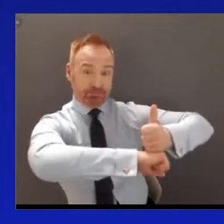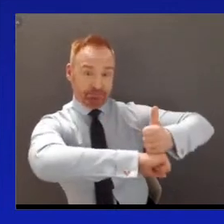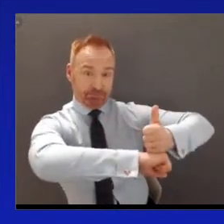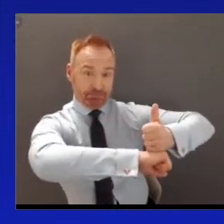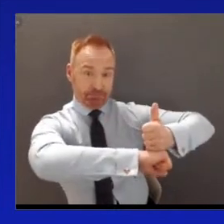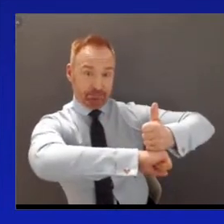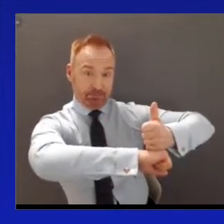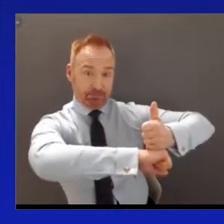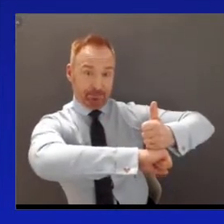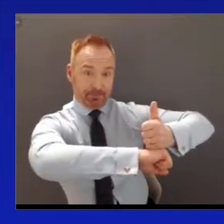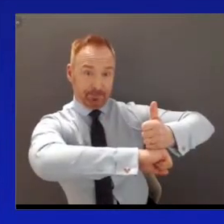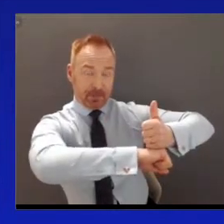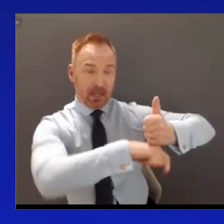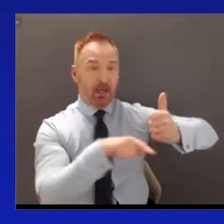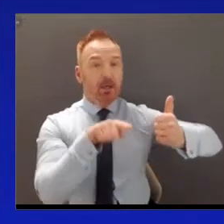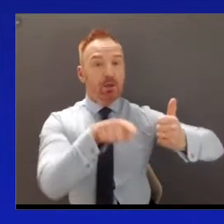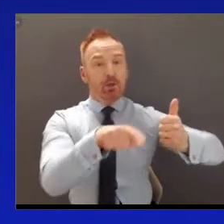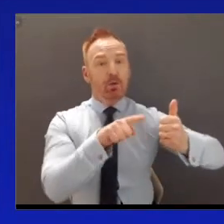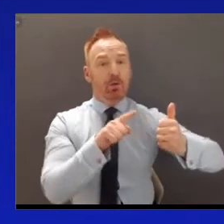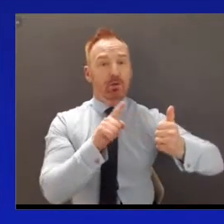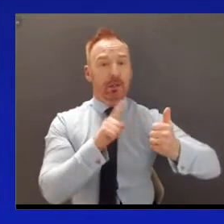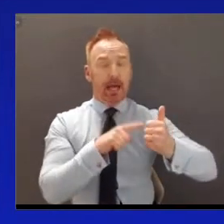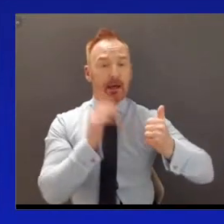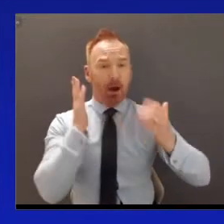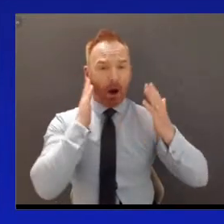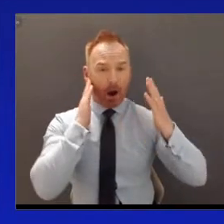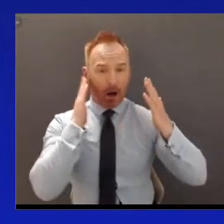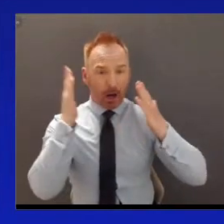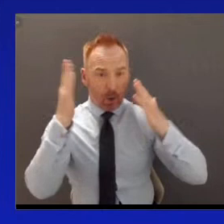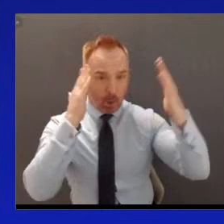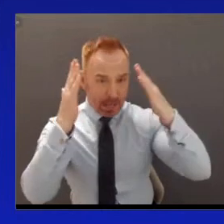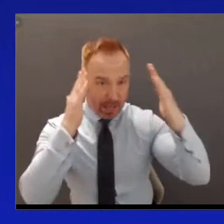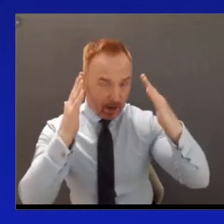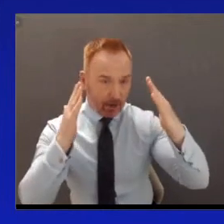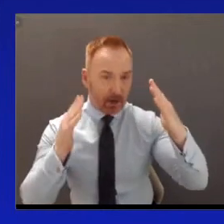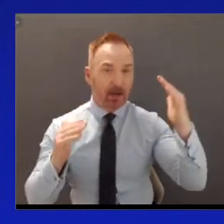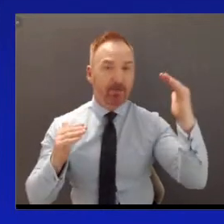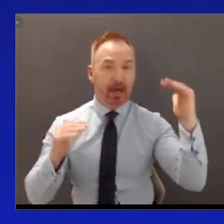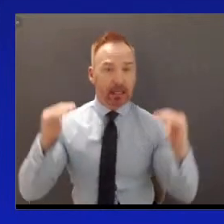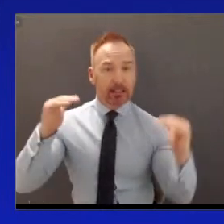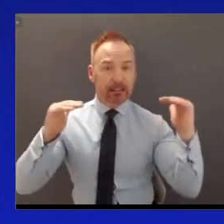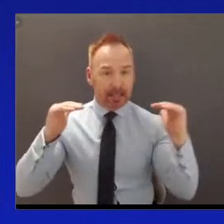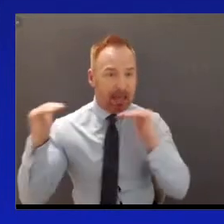and you're aware of the equity issue.